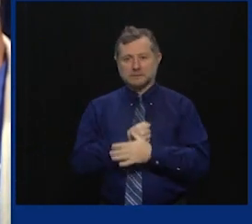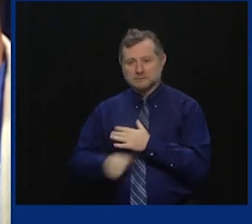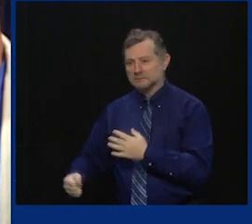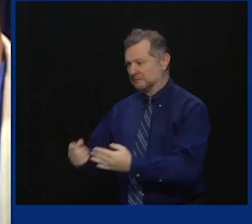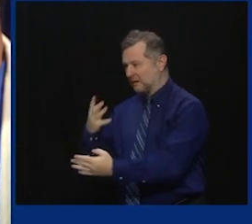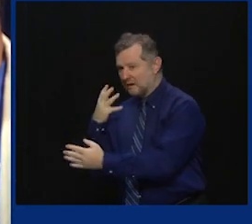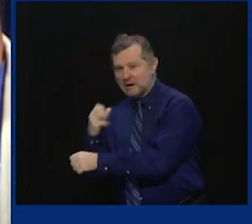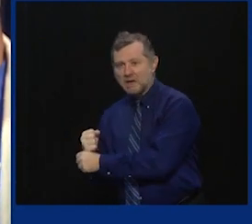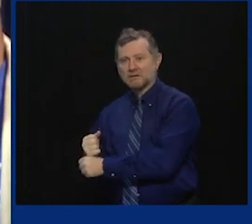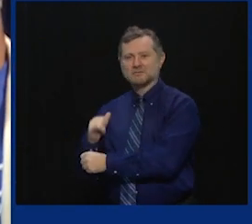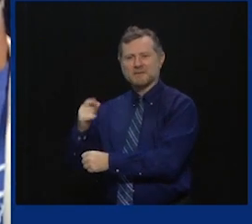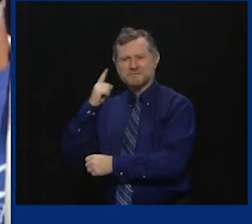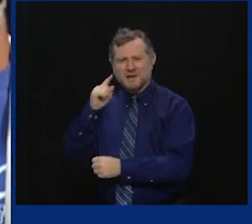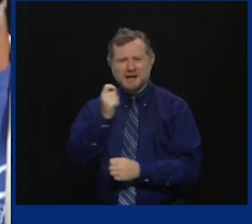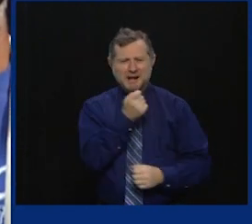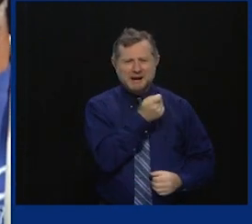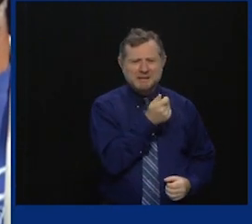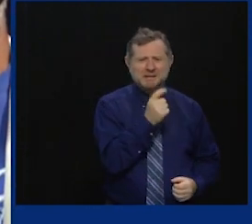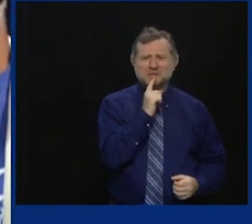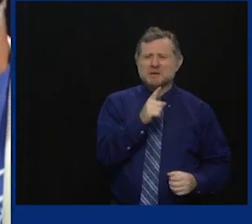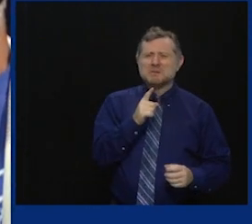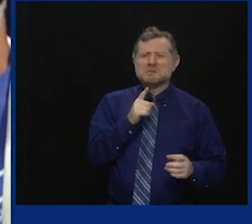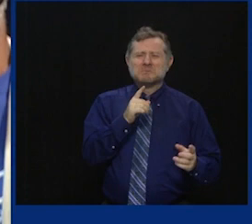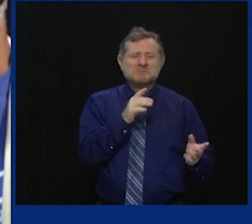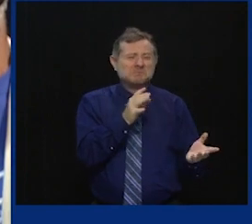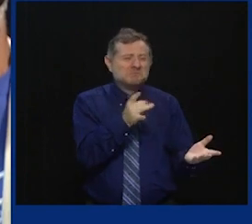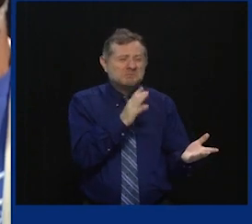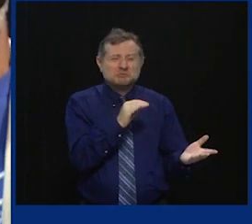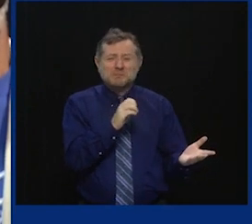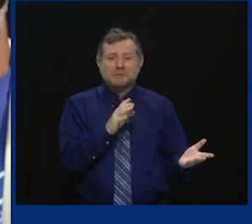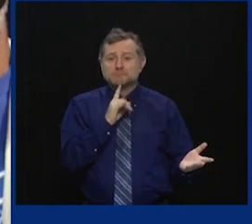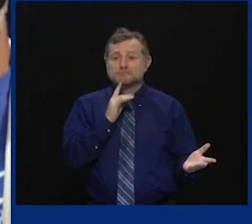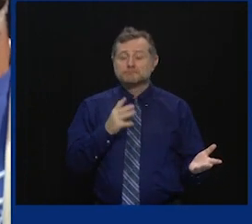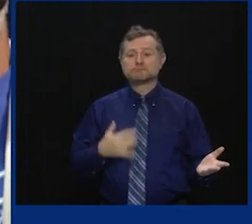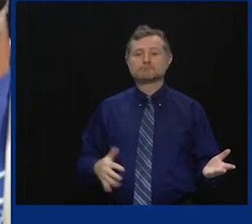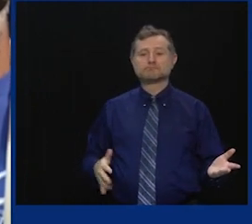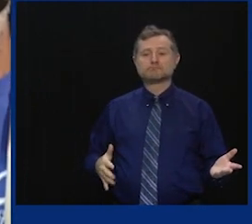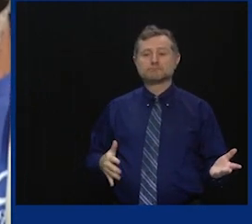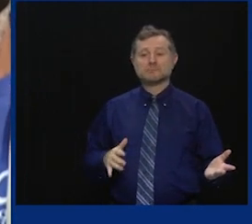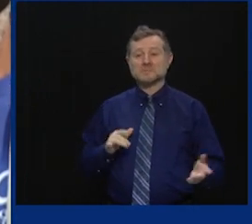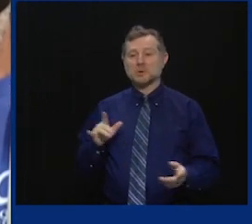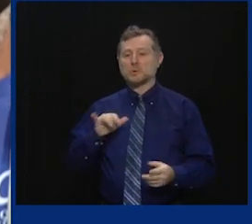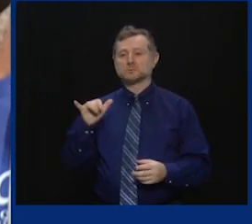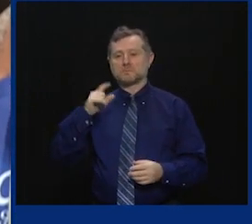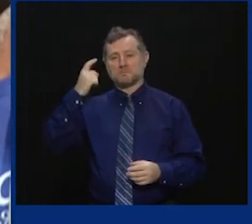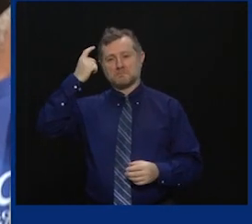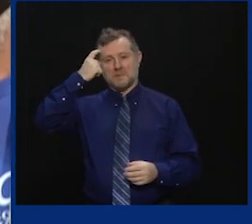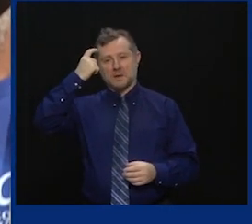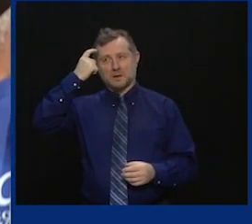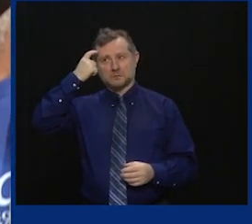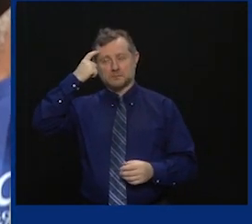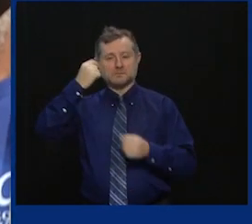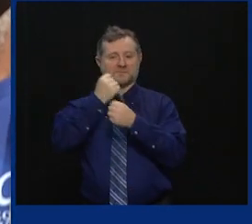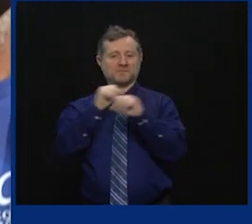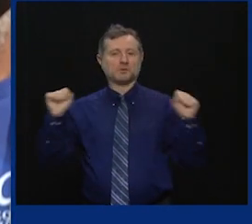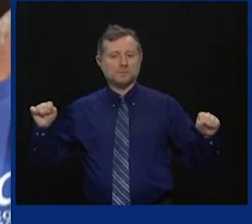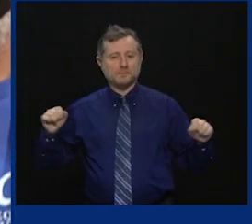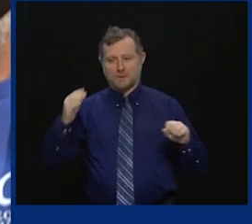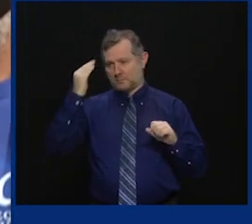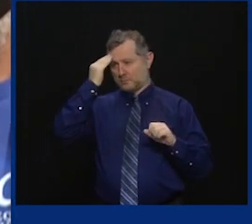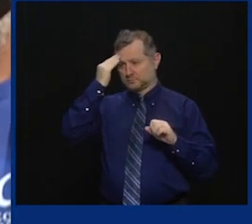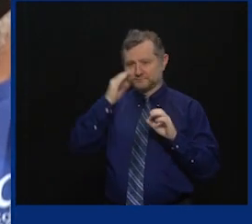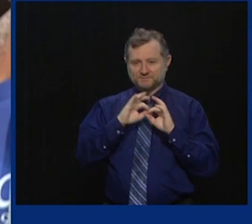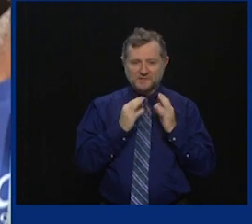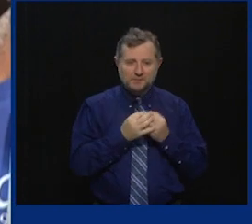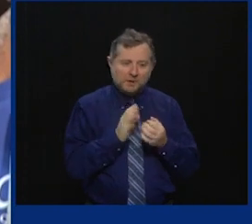even crimes, but it's also about the mental freedom of knowing that your family won't be ripped apart and your